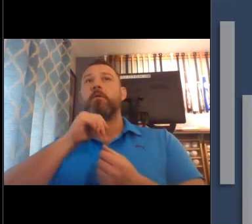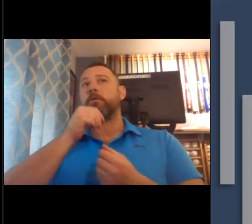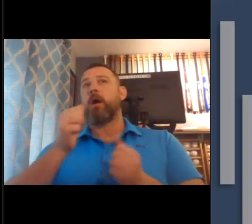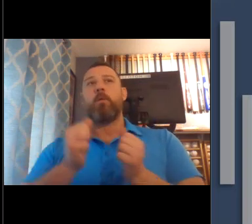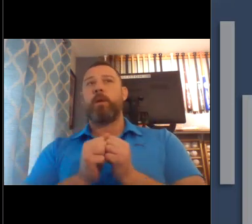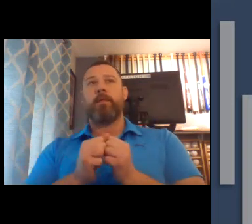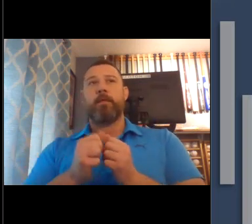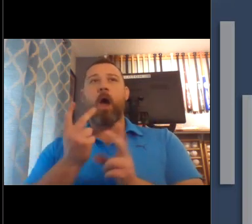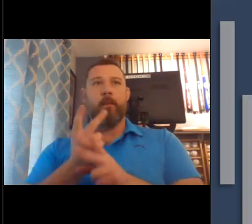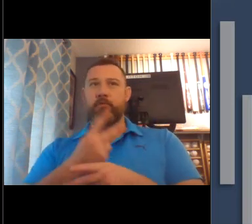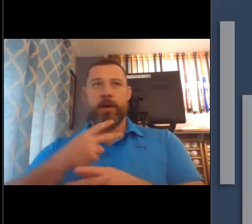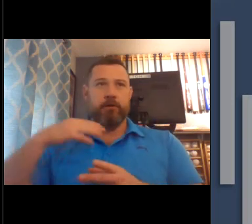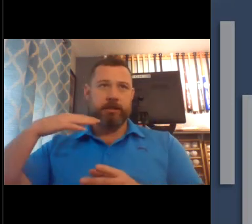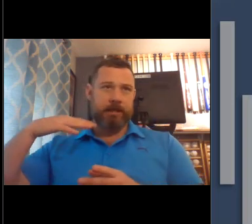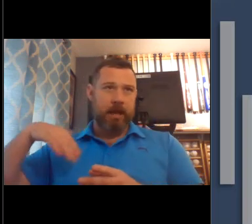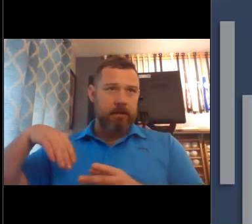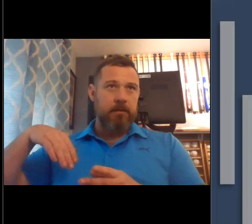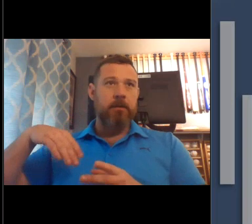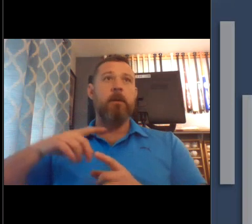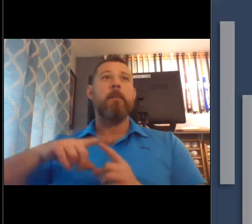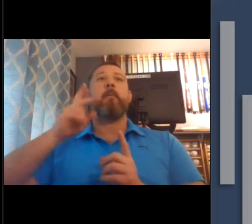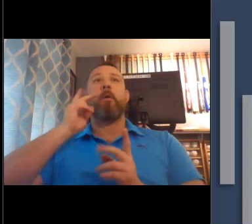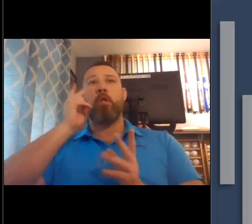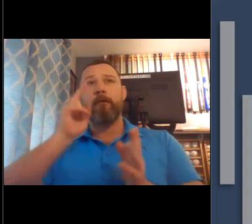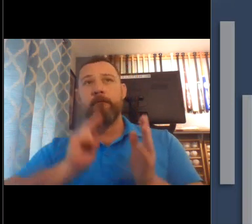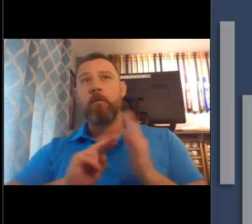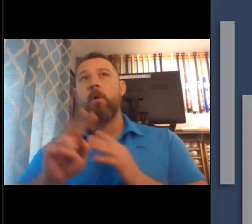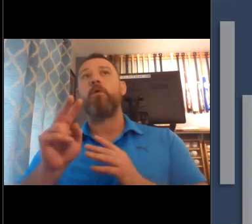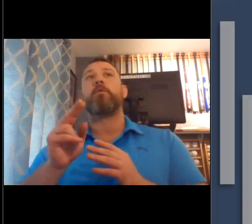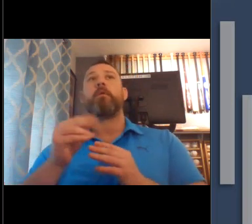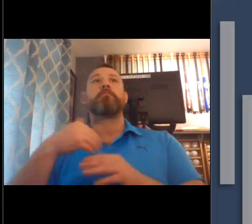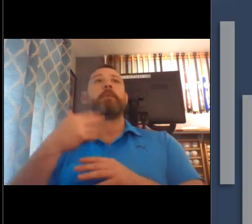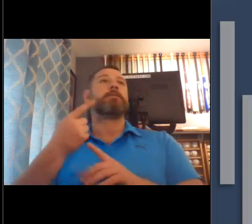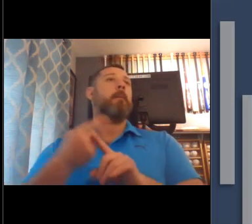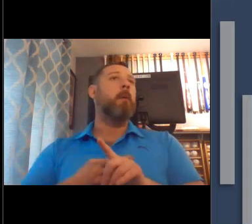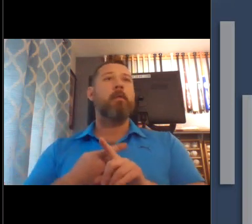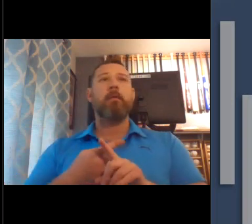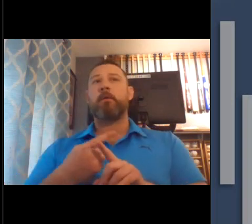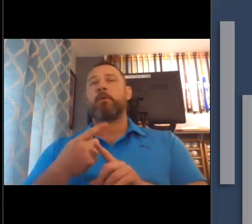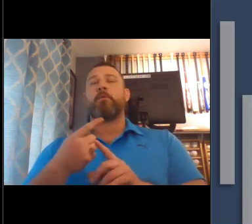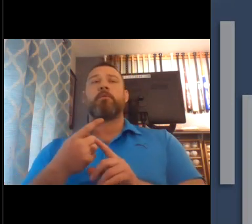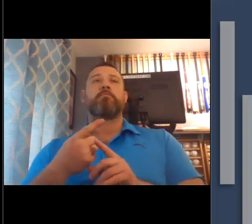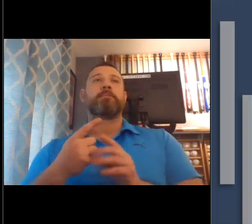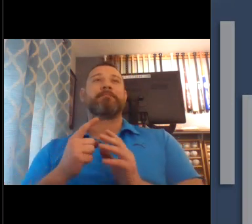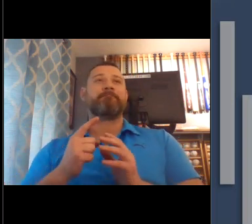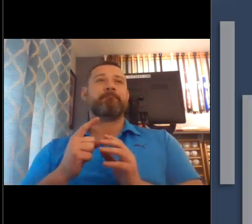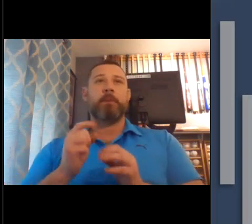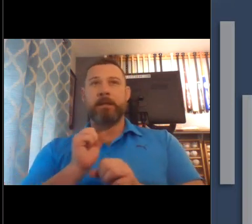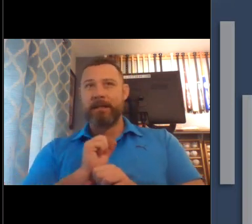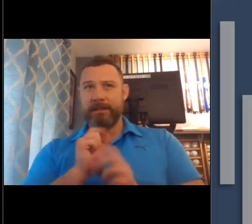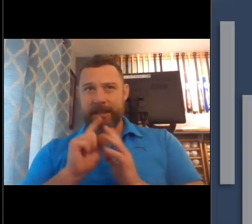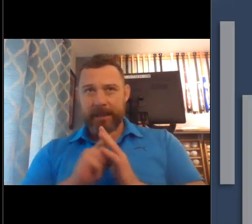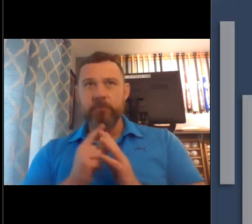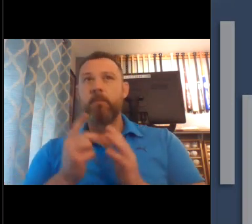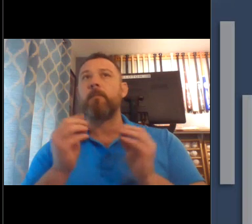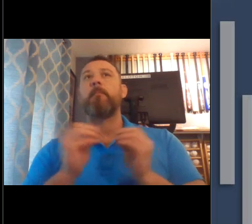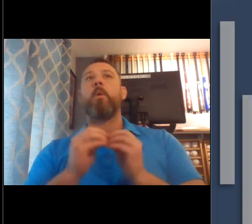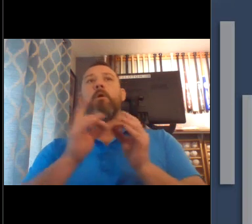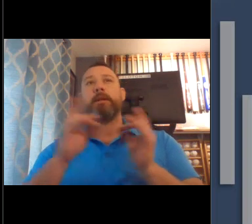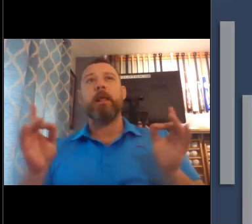operators yet, but I'm looking forward to, within the next month or so, engaging in more detailed conversation on what we as a state